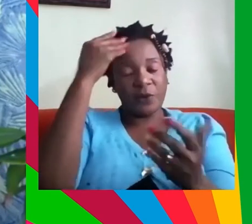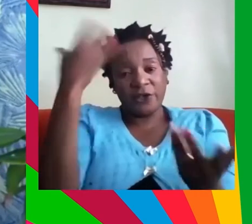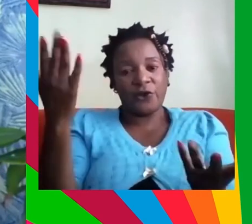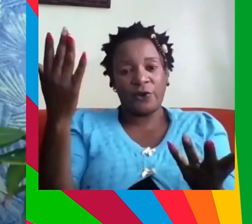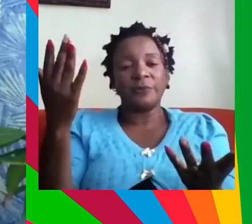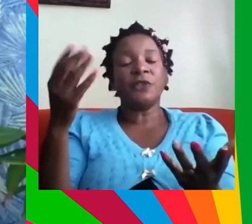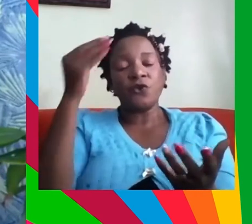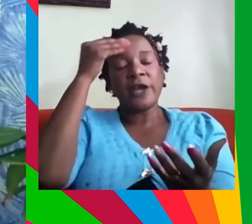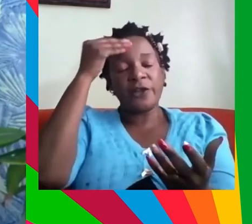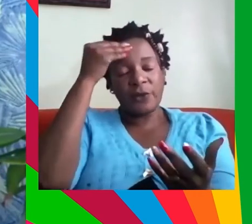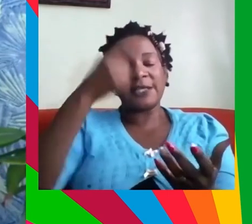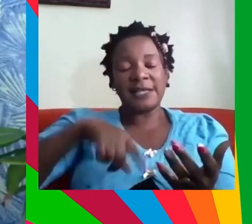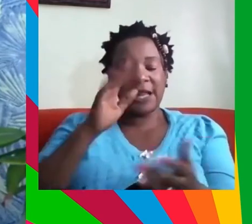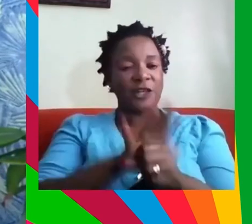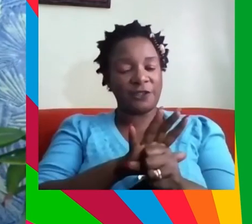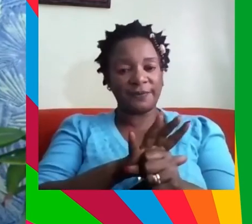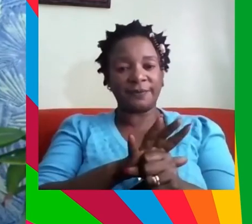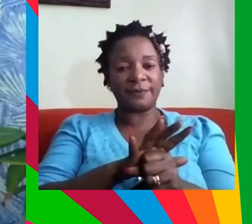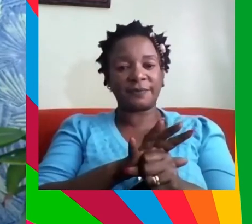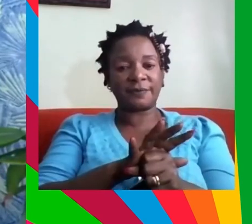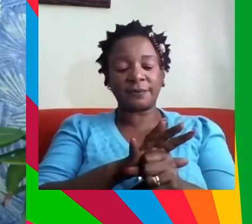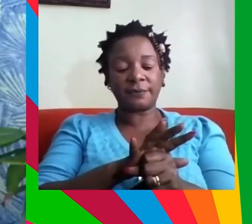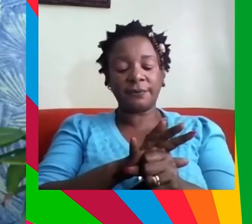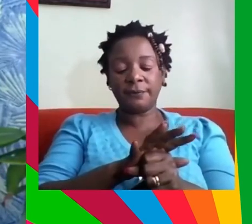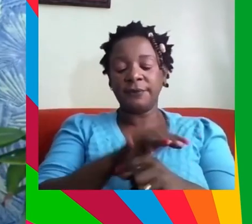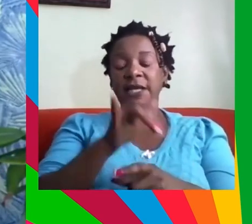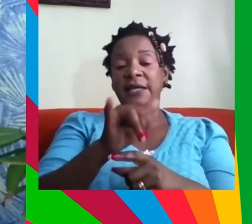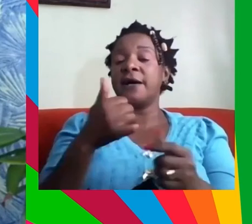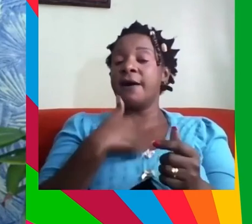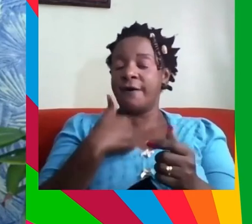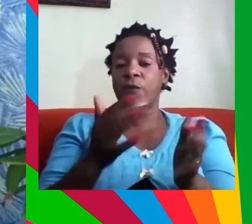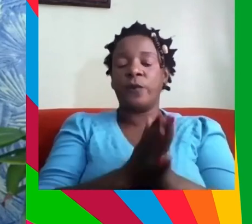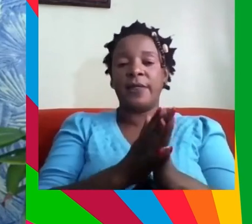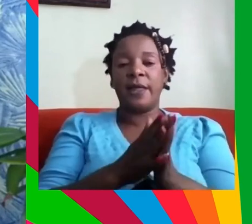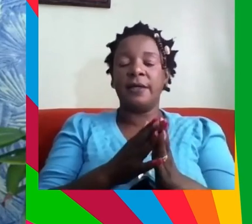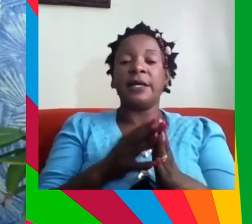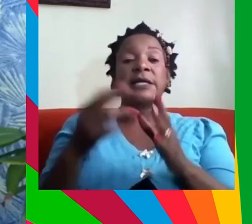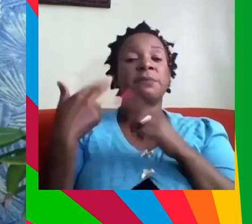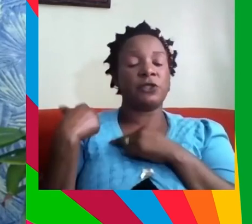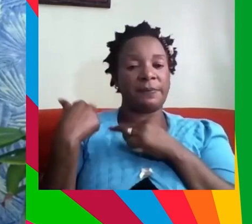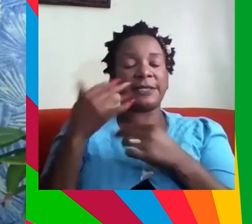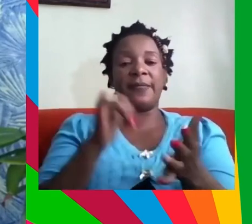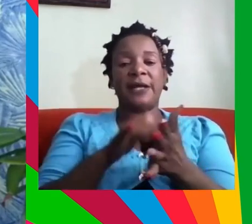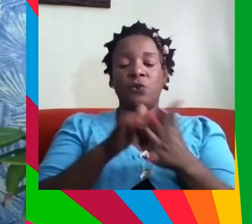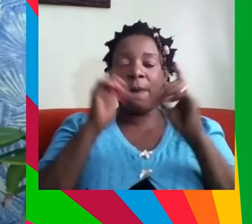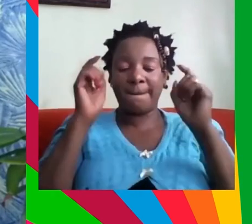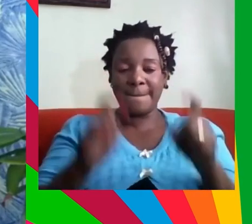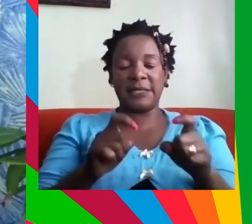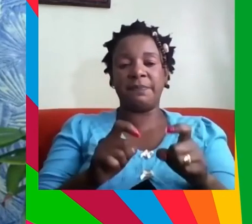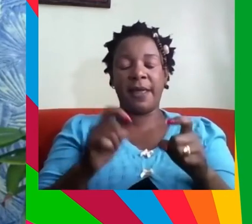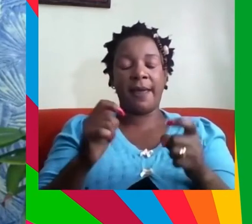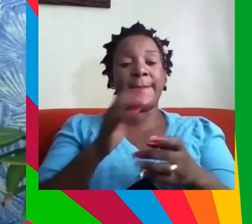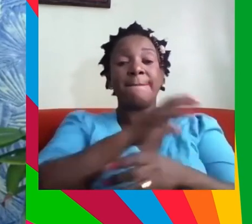educate us. I feel like that comes with a huge responsibility, but it must also be very empowering because you're telling your own